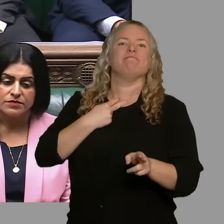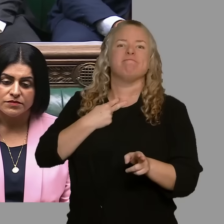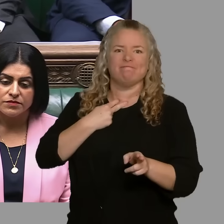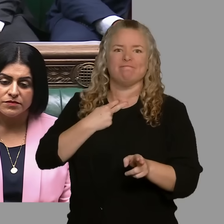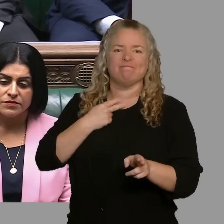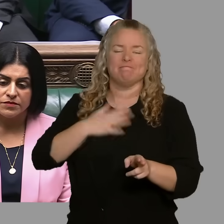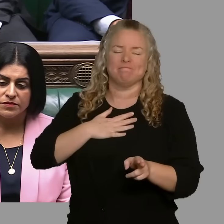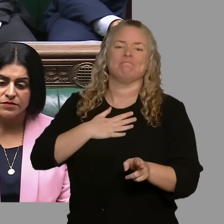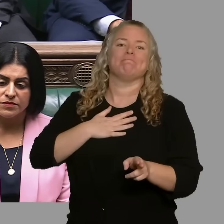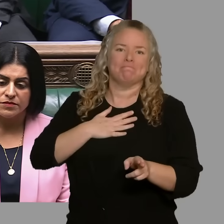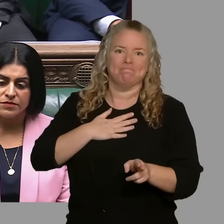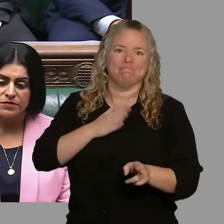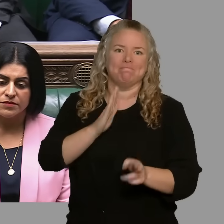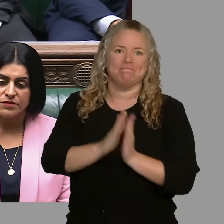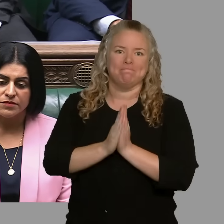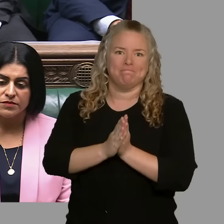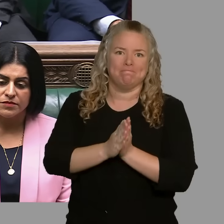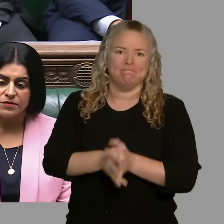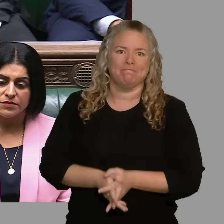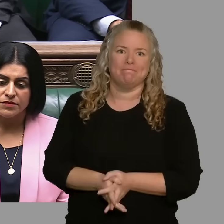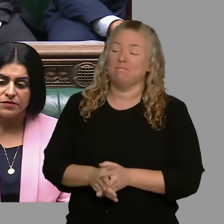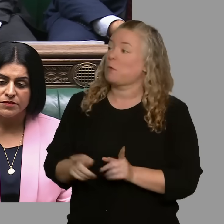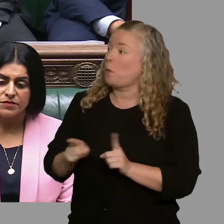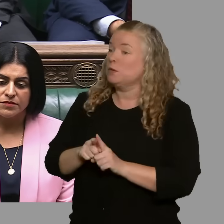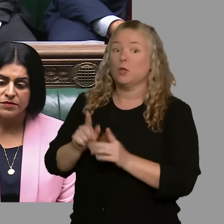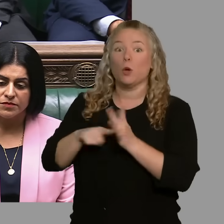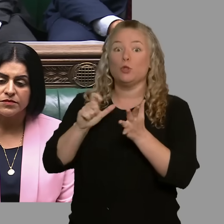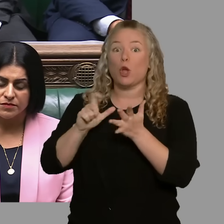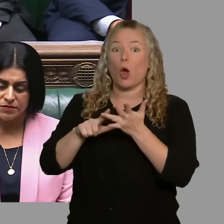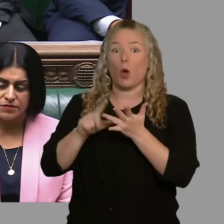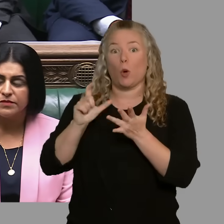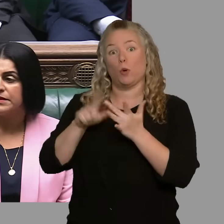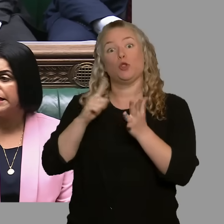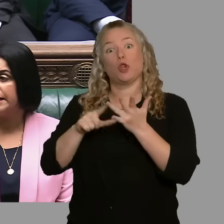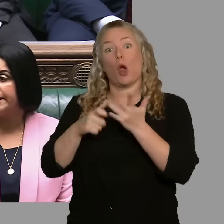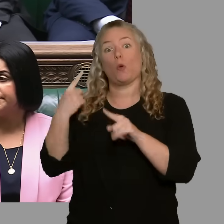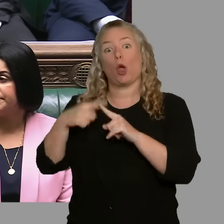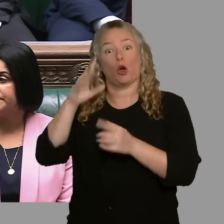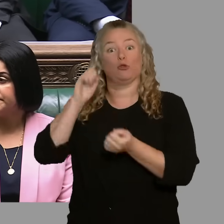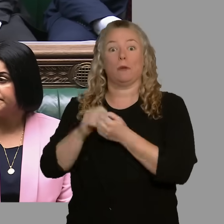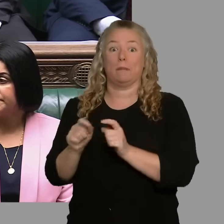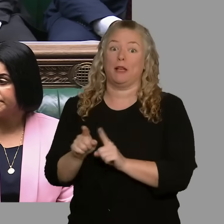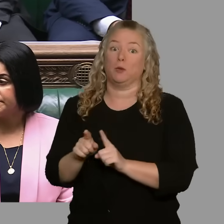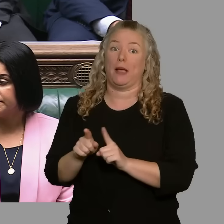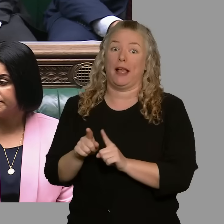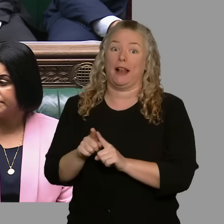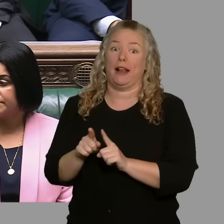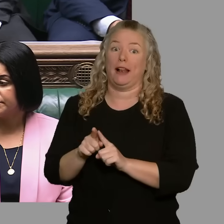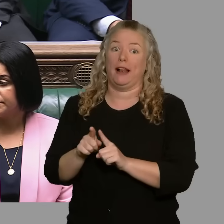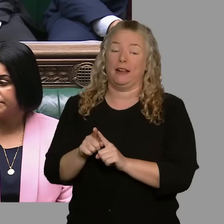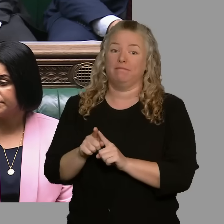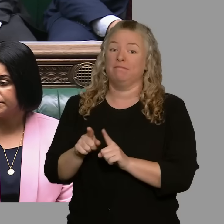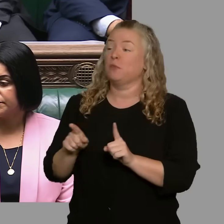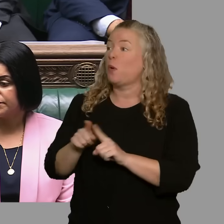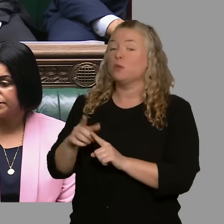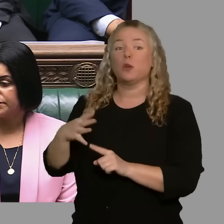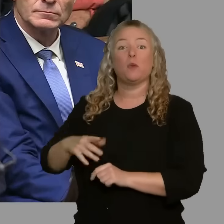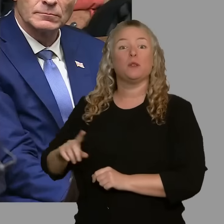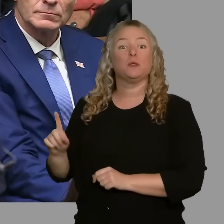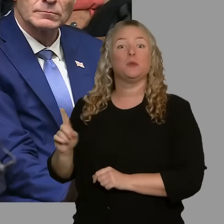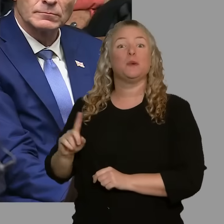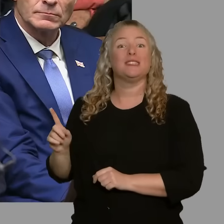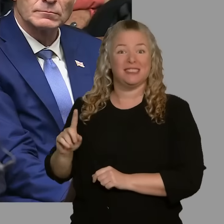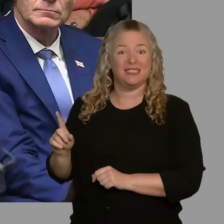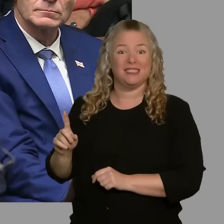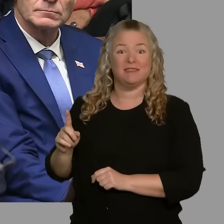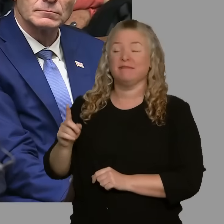unequivocally the death threats made against the honourable member for Clacton. I know the House will welcome the justice that